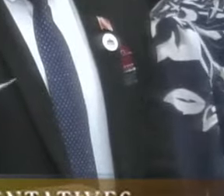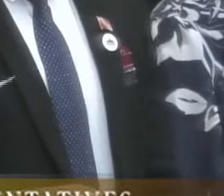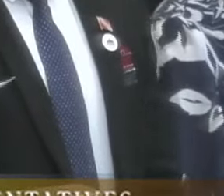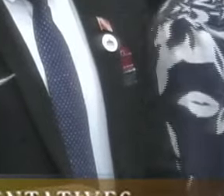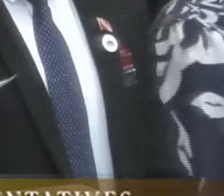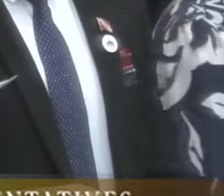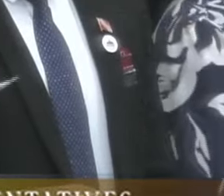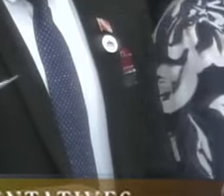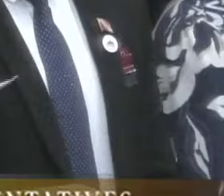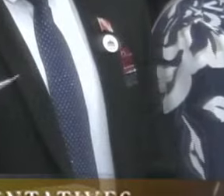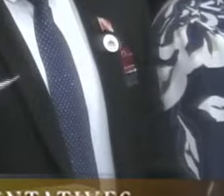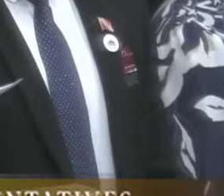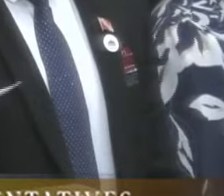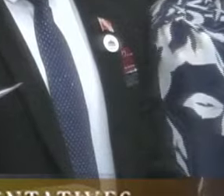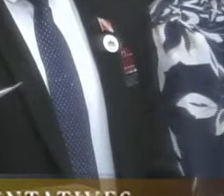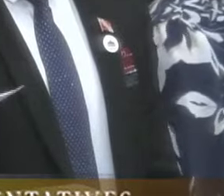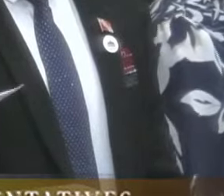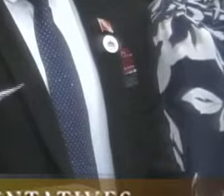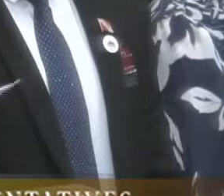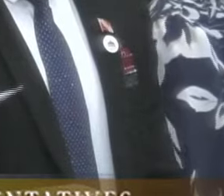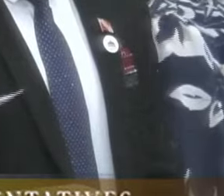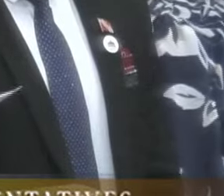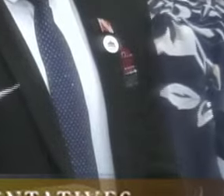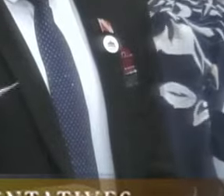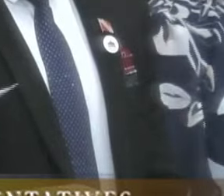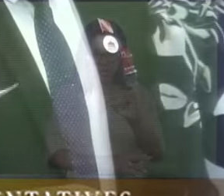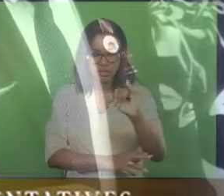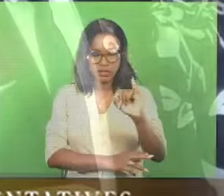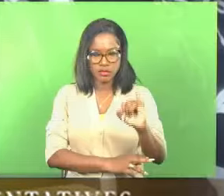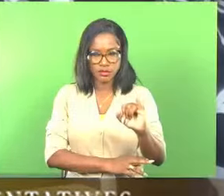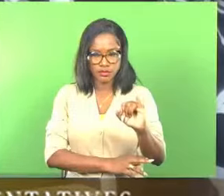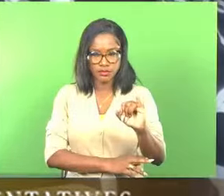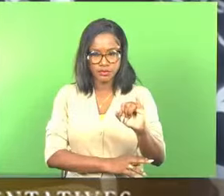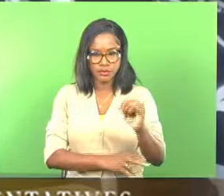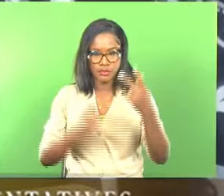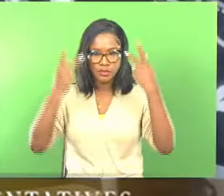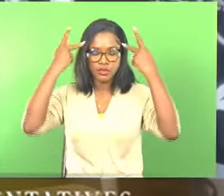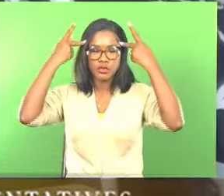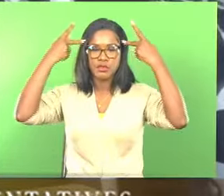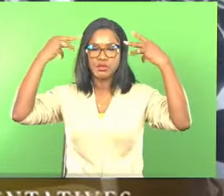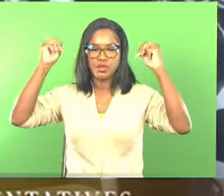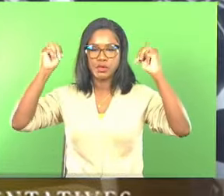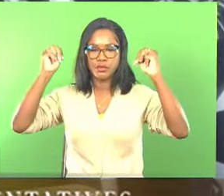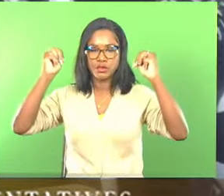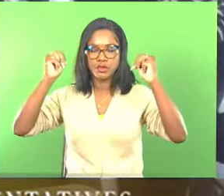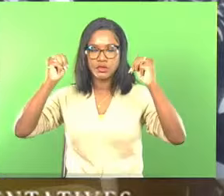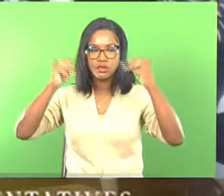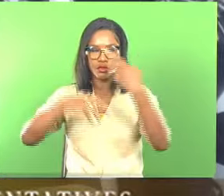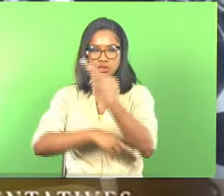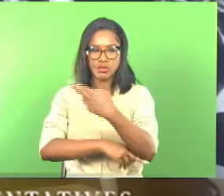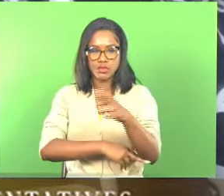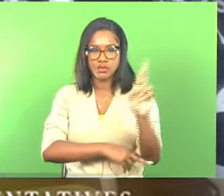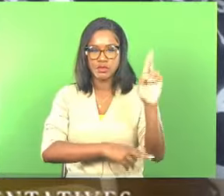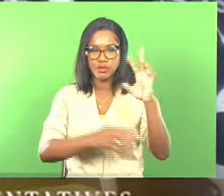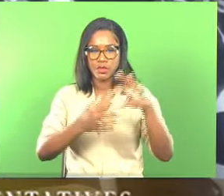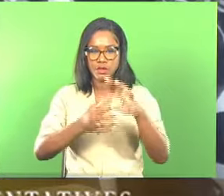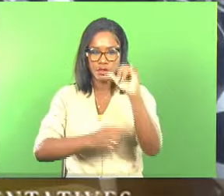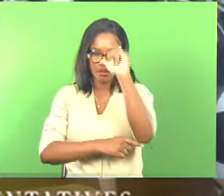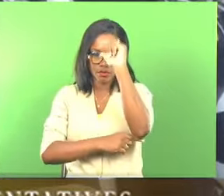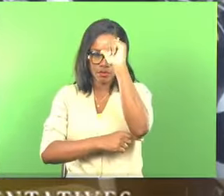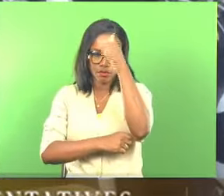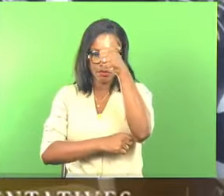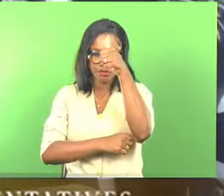The Honorable Shri Narendra Modi, Prime Minister of the Republic of India.